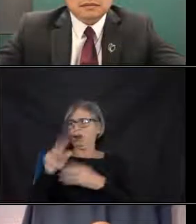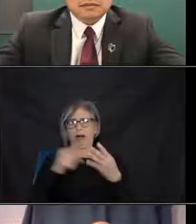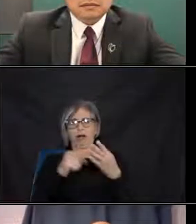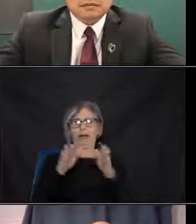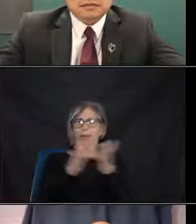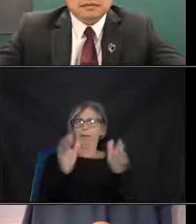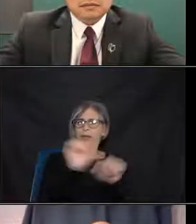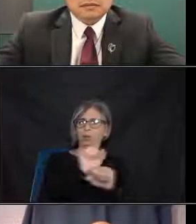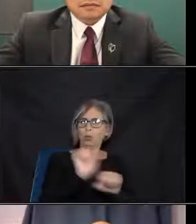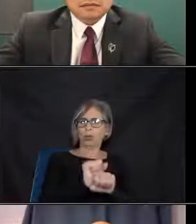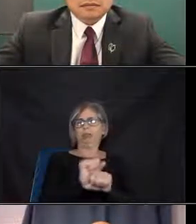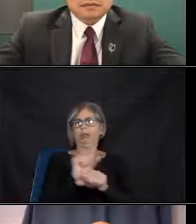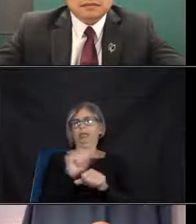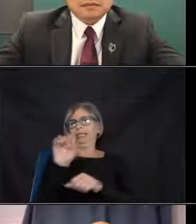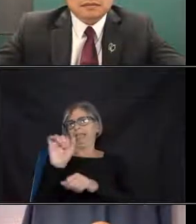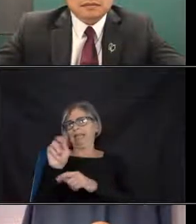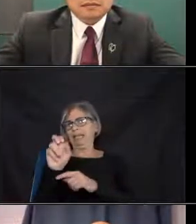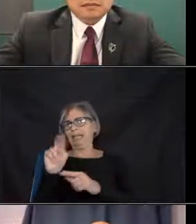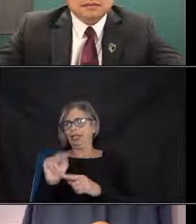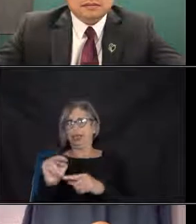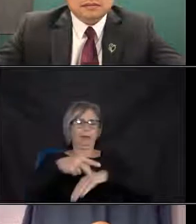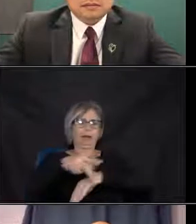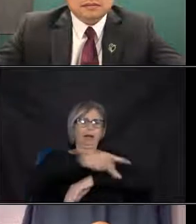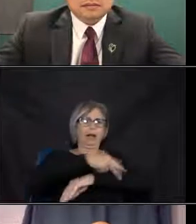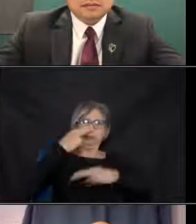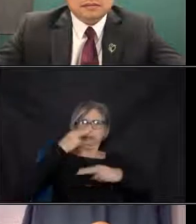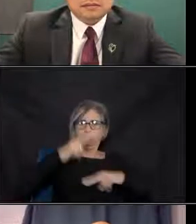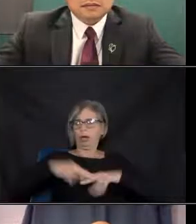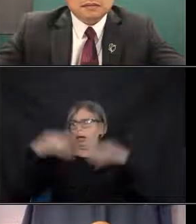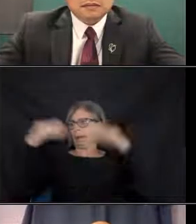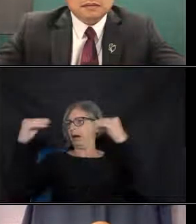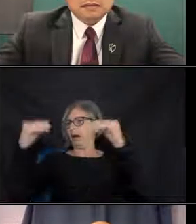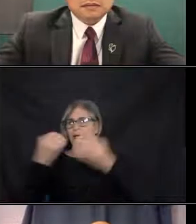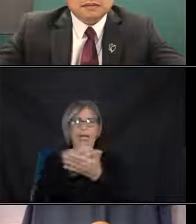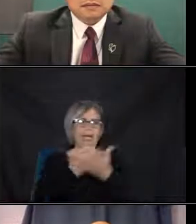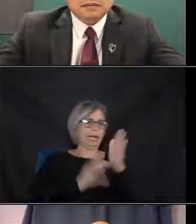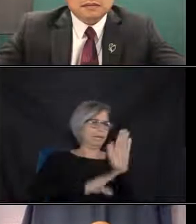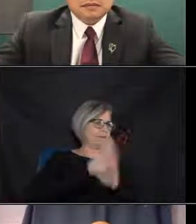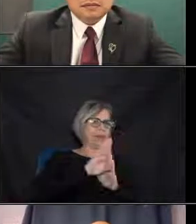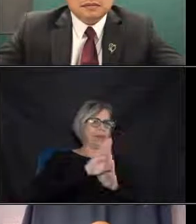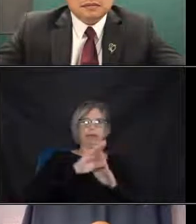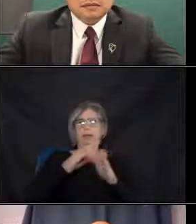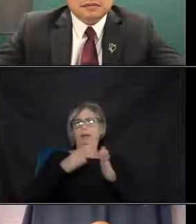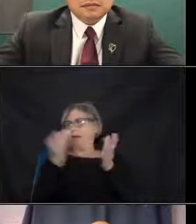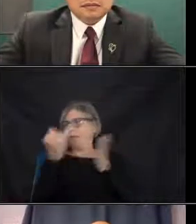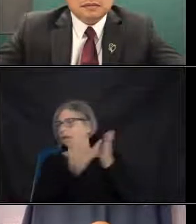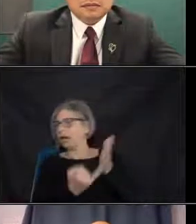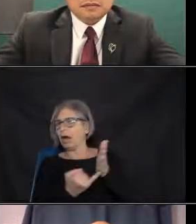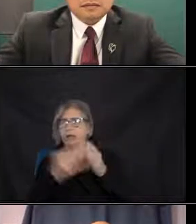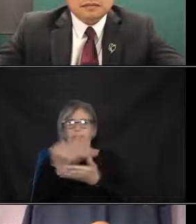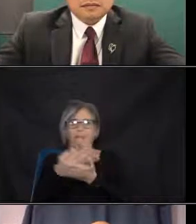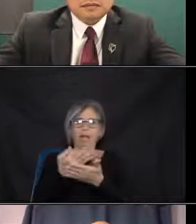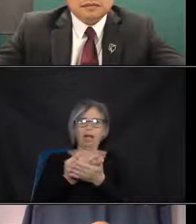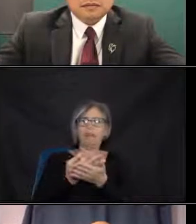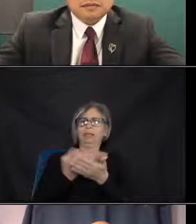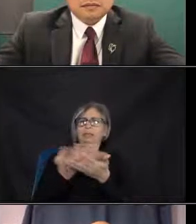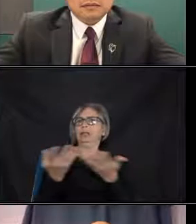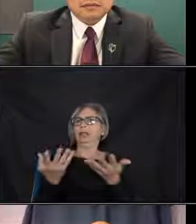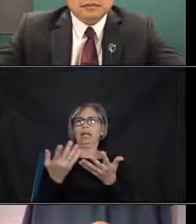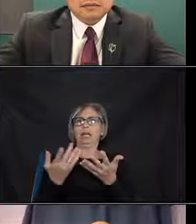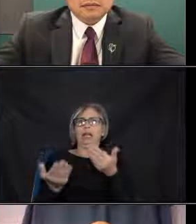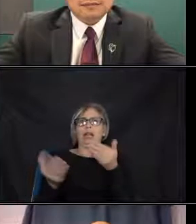works, sanitation, parks and rec, marketing, economic development, public arts, finance, and I almost forgot